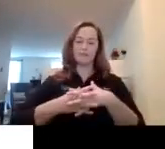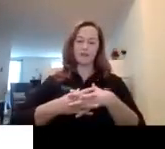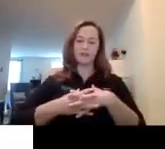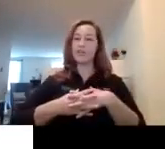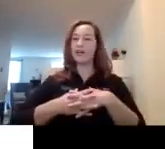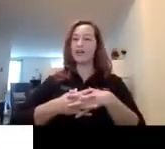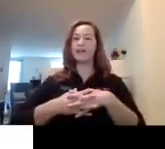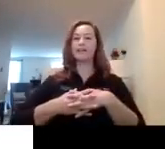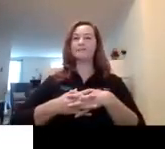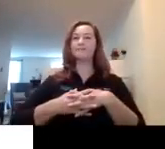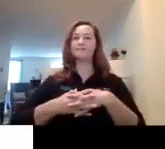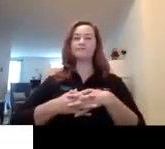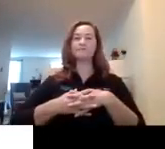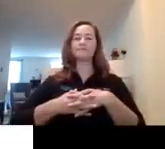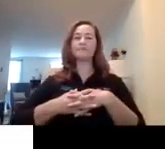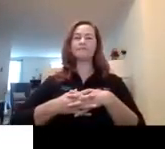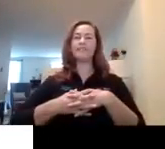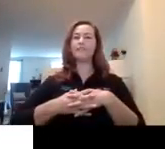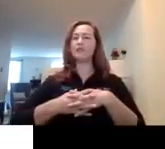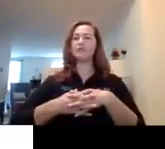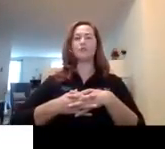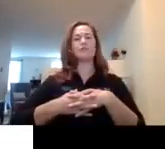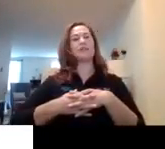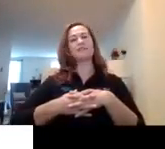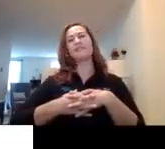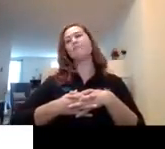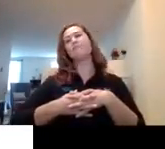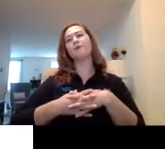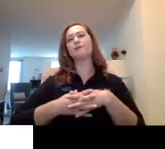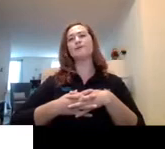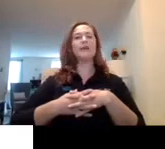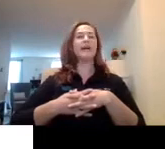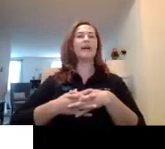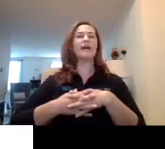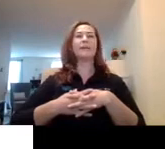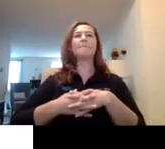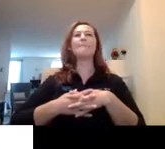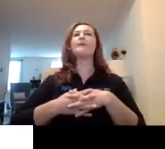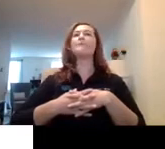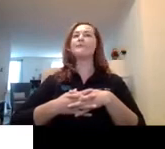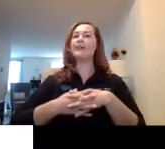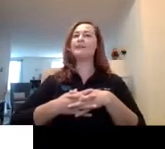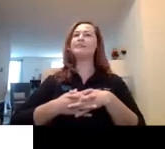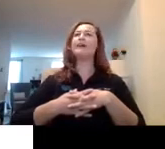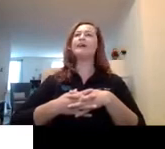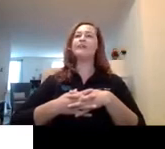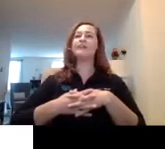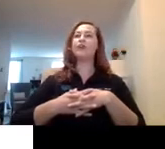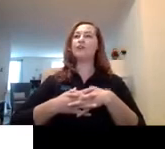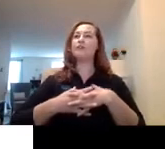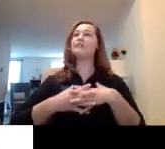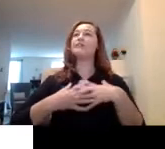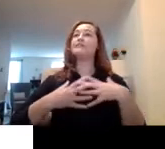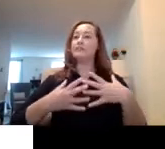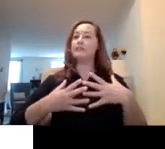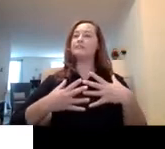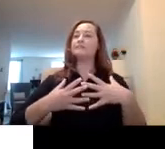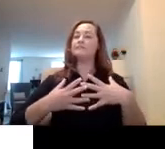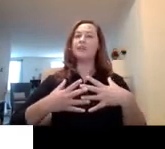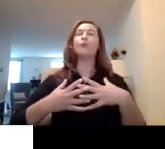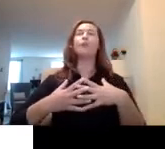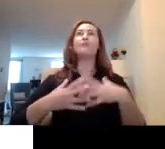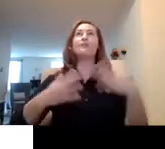very, very shy, to present examples. But then I think